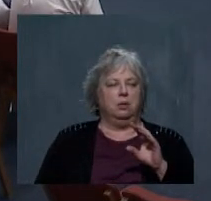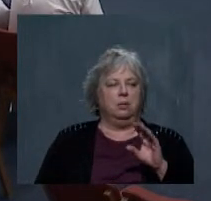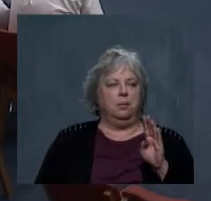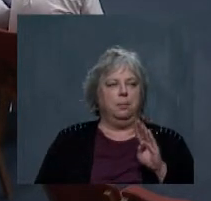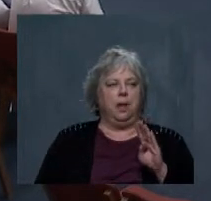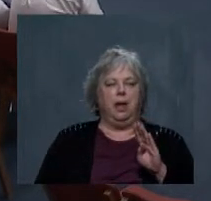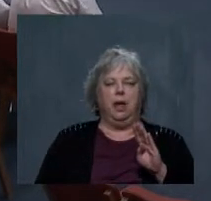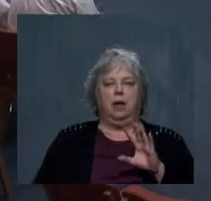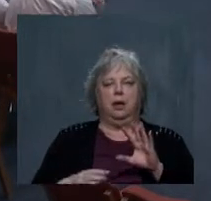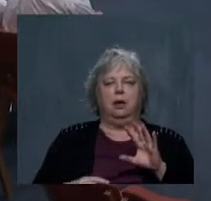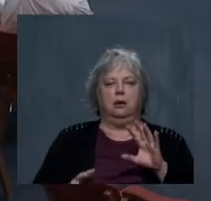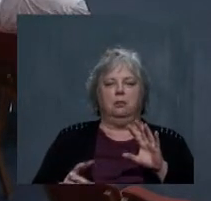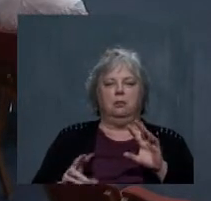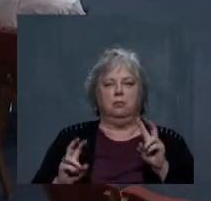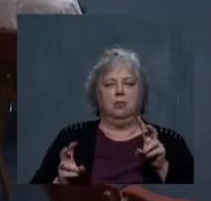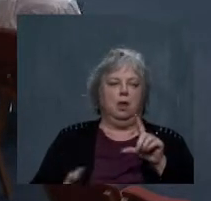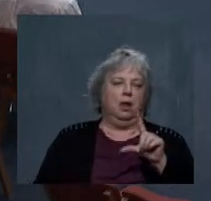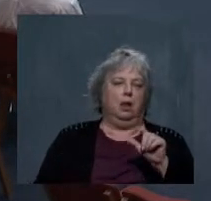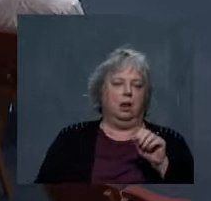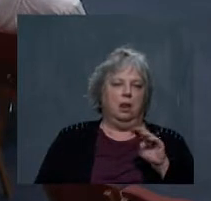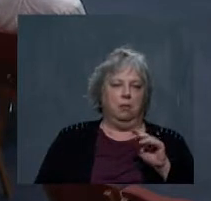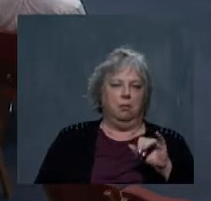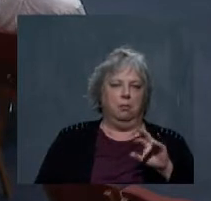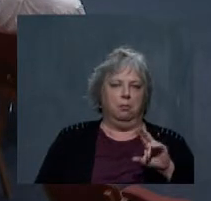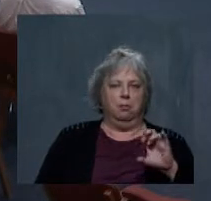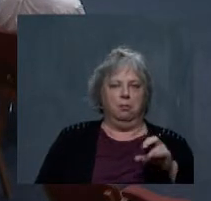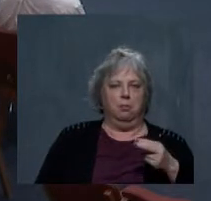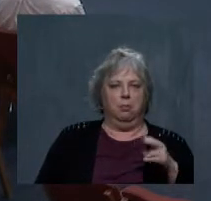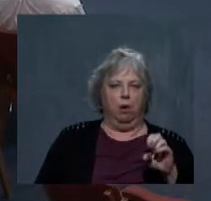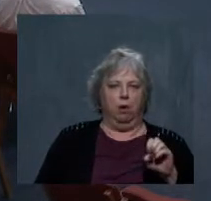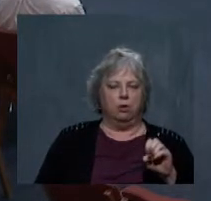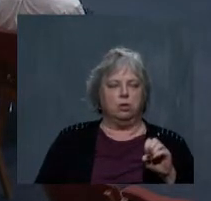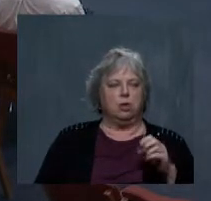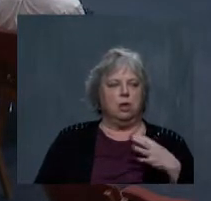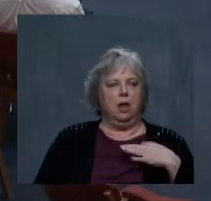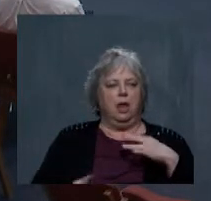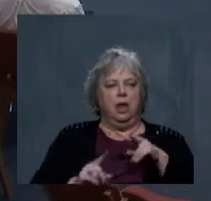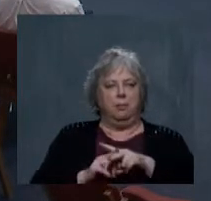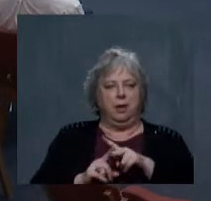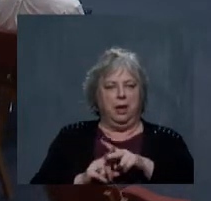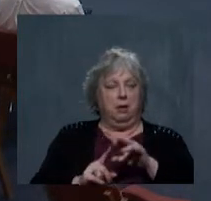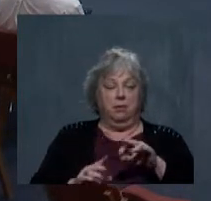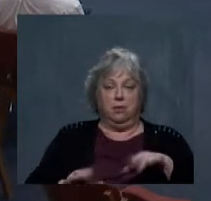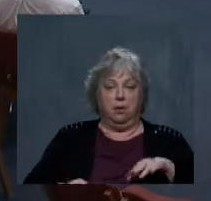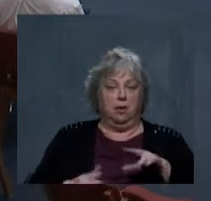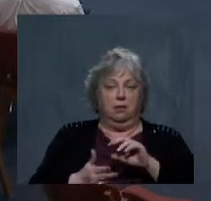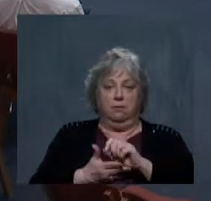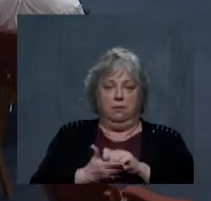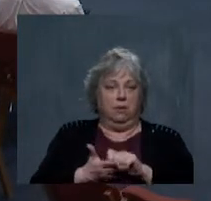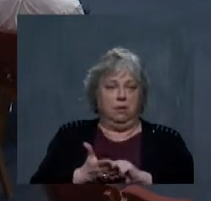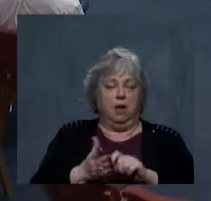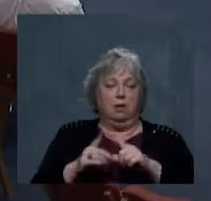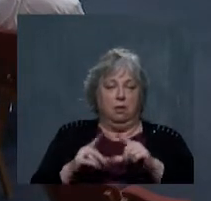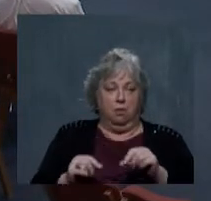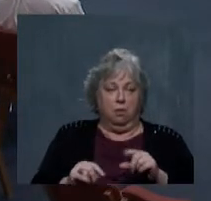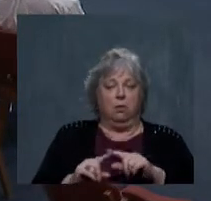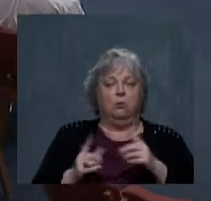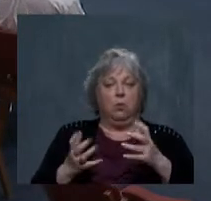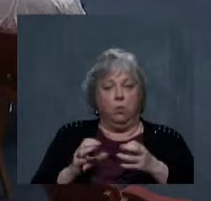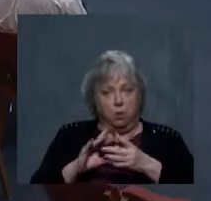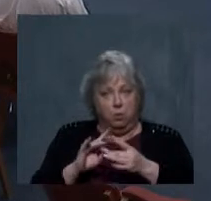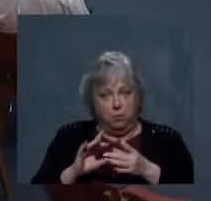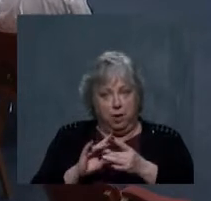regarding the LaMarche application. And if you have not filled out a card for that and wish to speak, please do